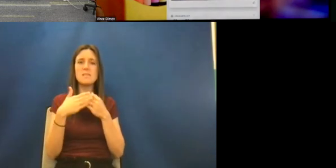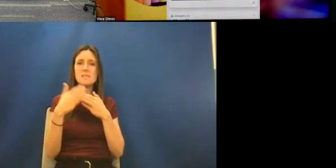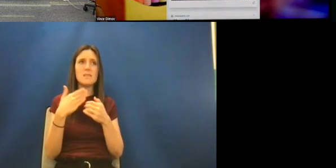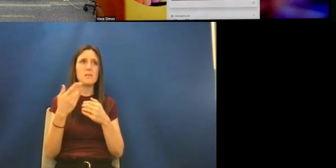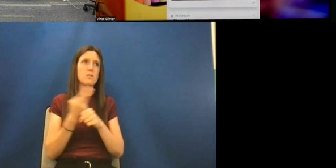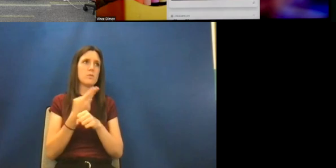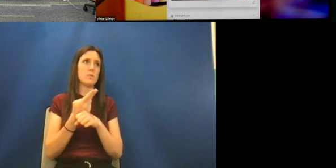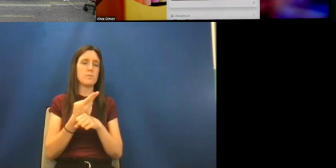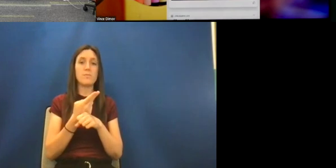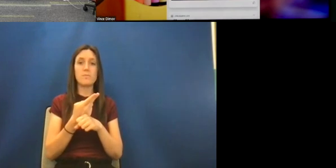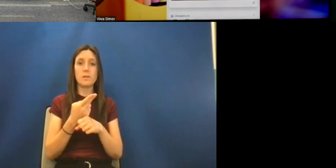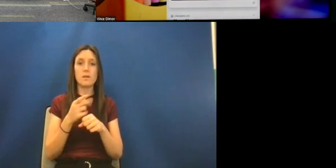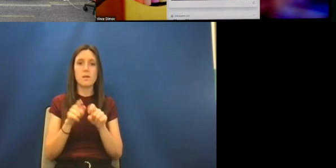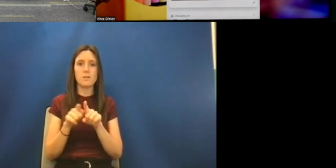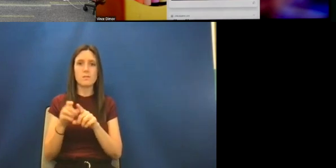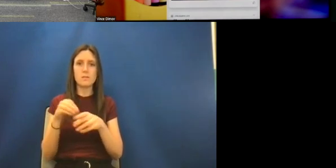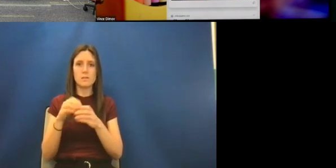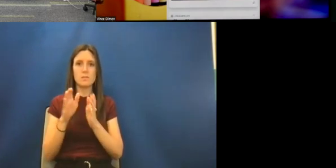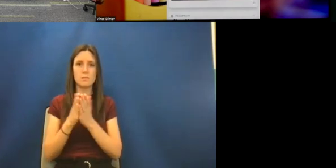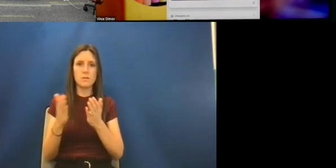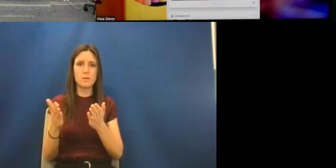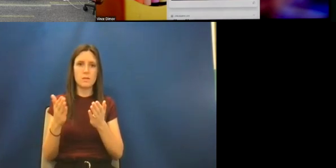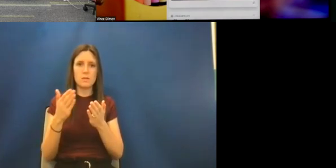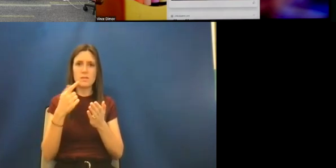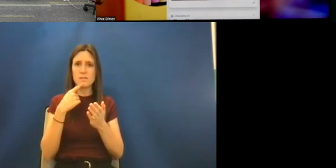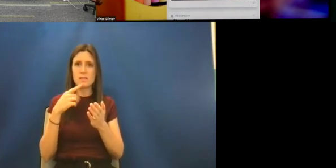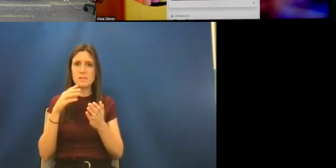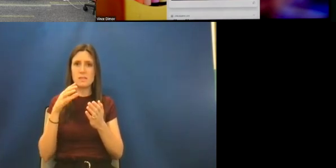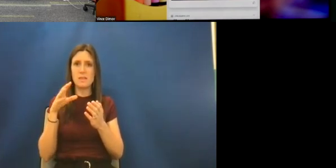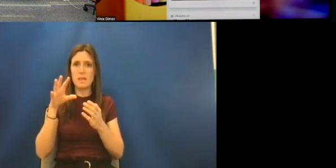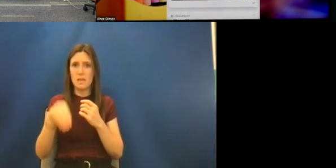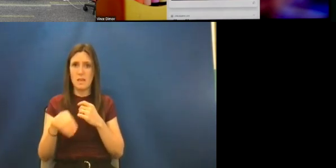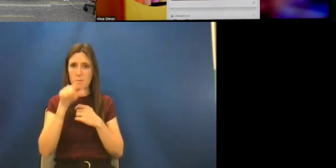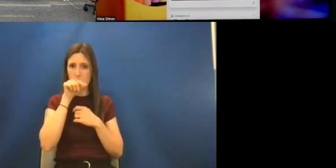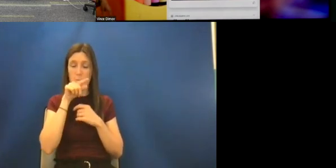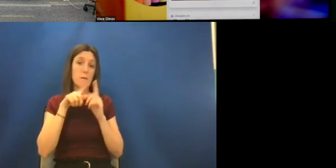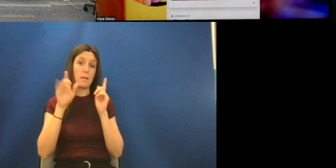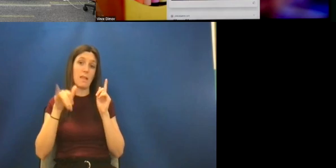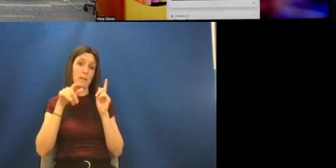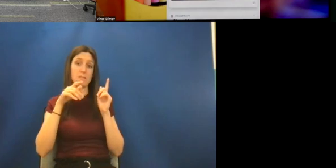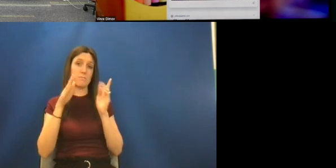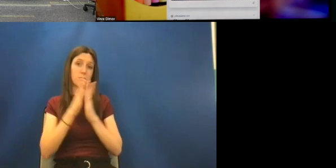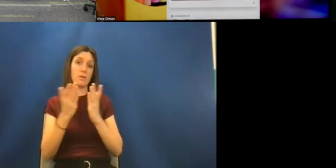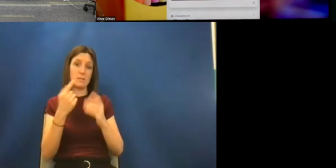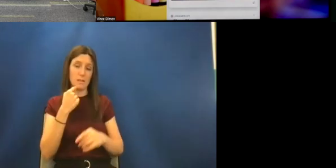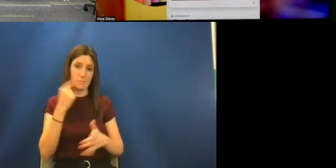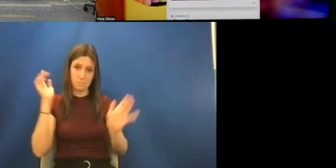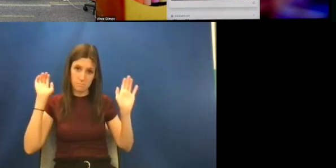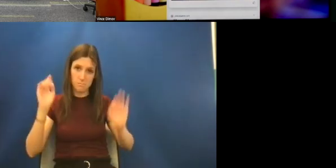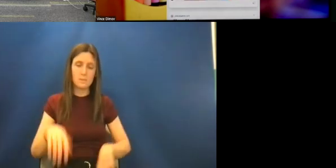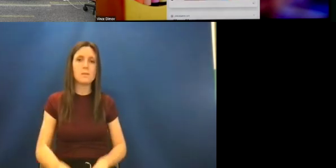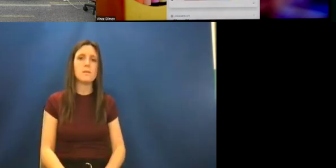And it does say in the book that monkeys ate birds, PS. I don't know if that's true, but that's what the book is teaching us. So,